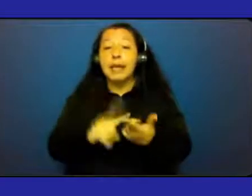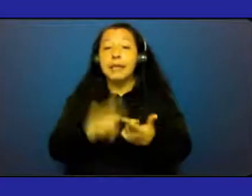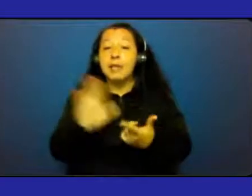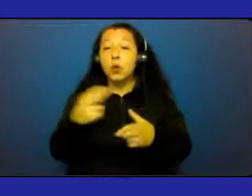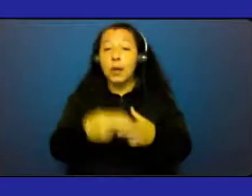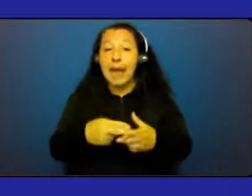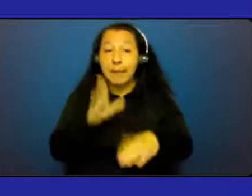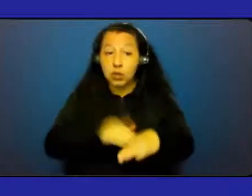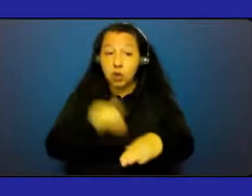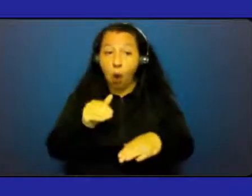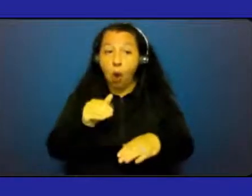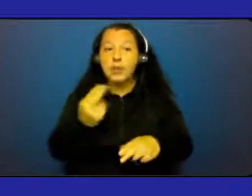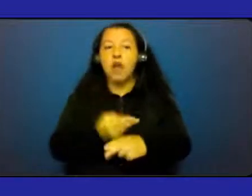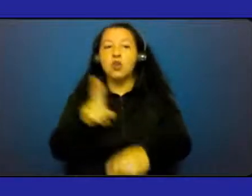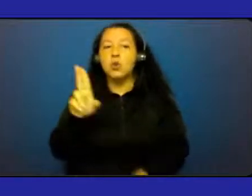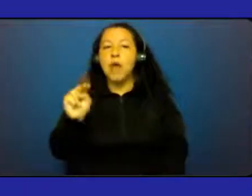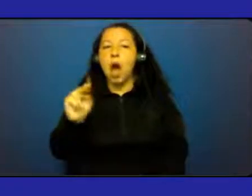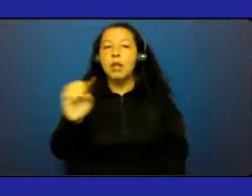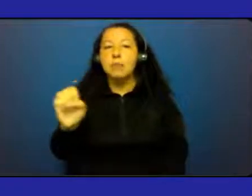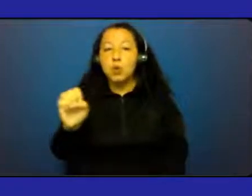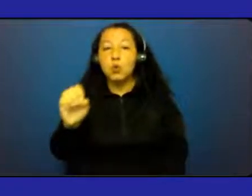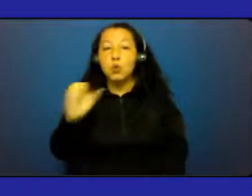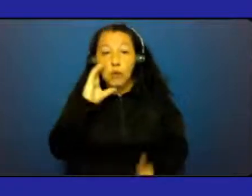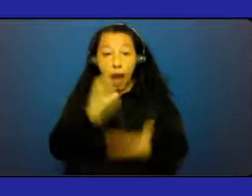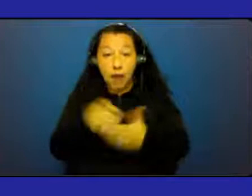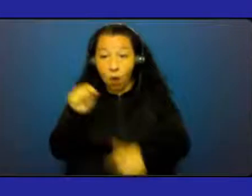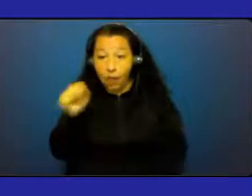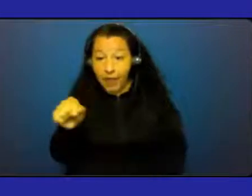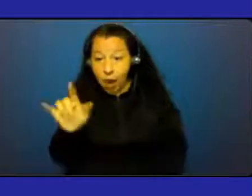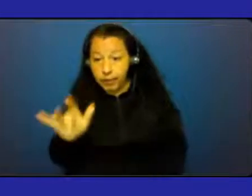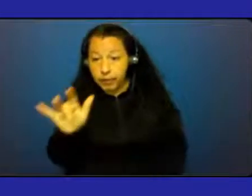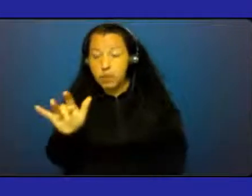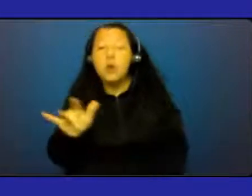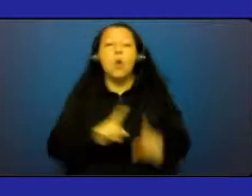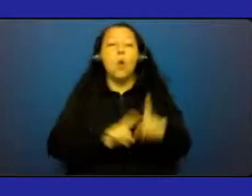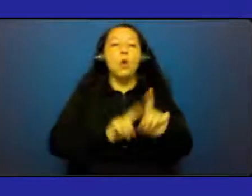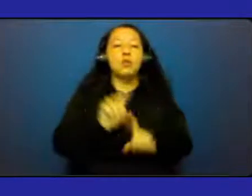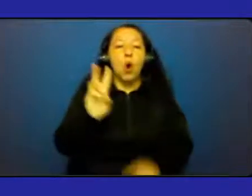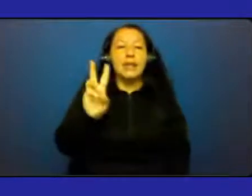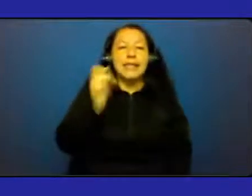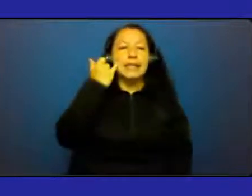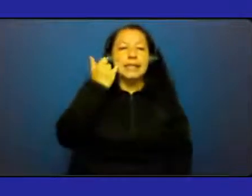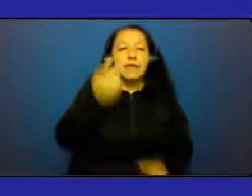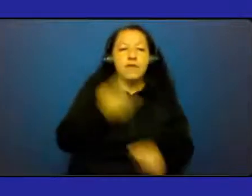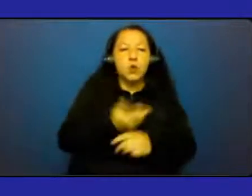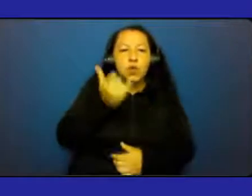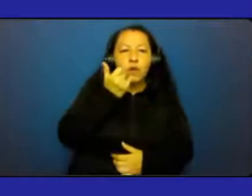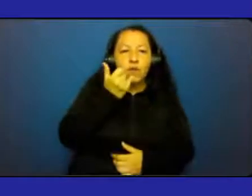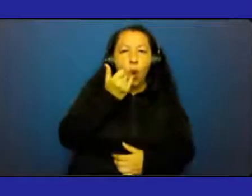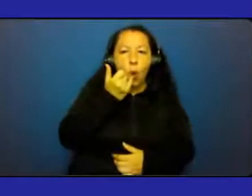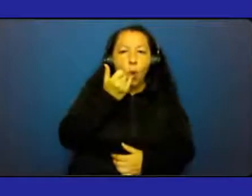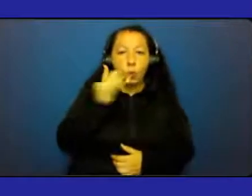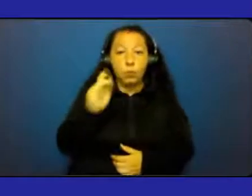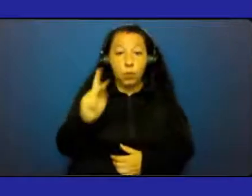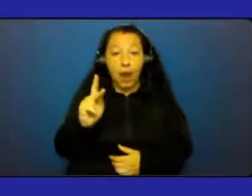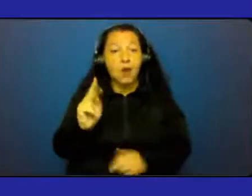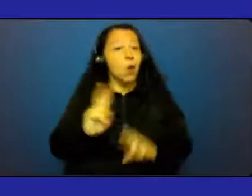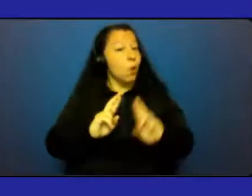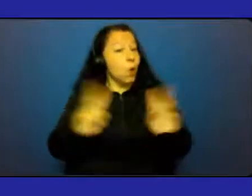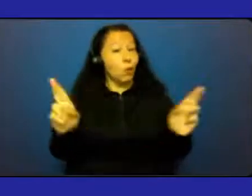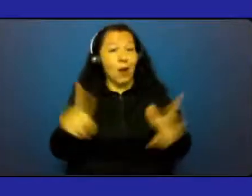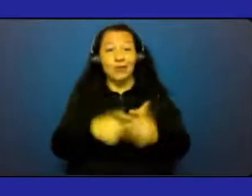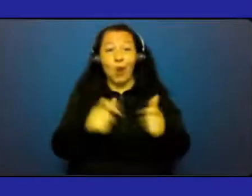your device or *6 to unmute yourself, or if you are using a phone. We are ready to start with our